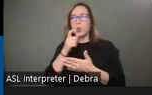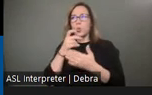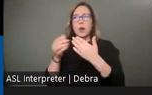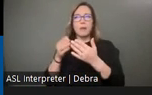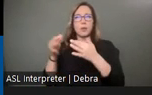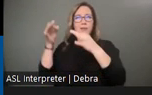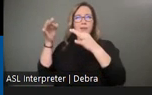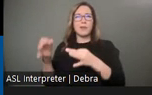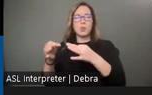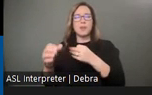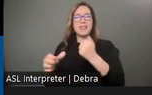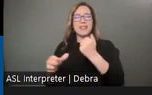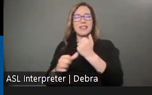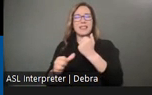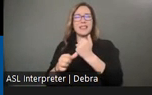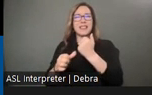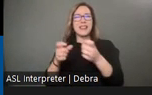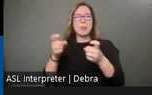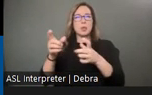assistant administrator for recovery.